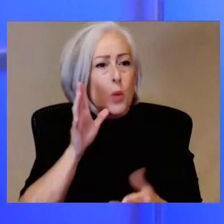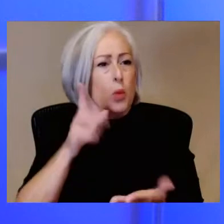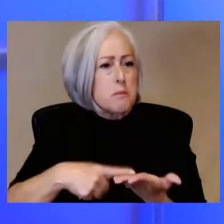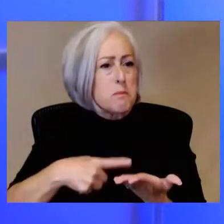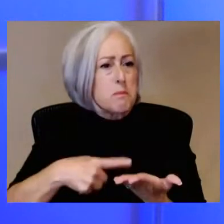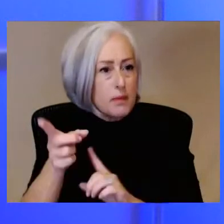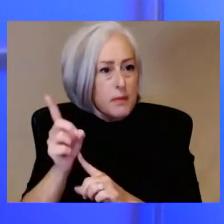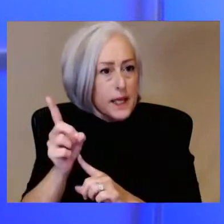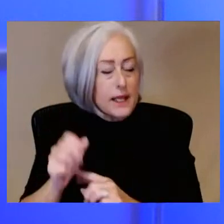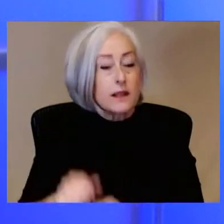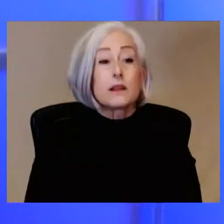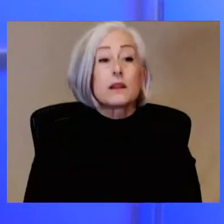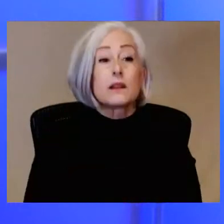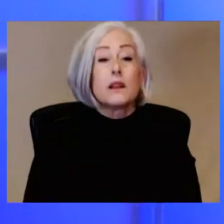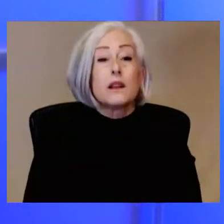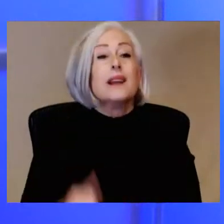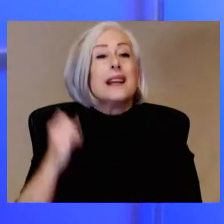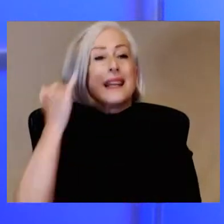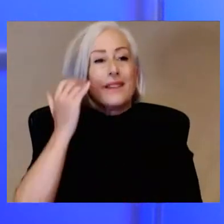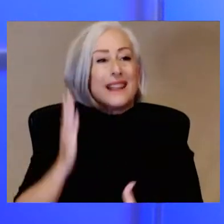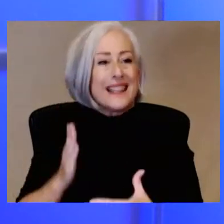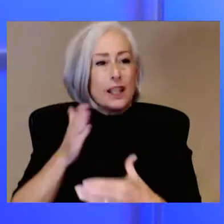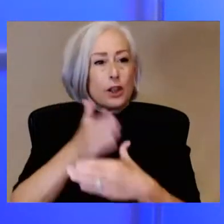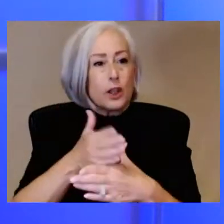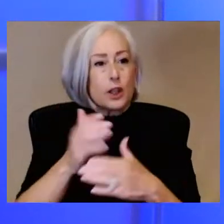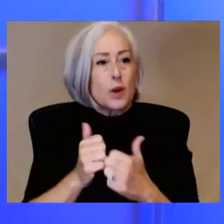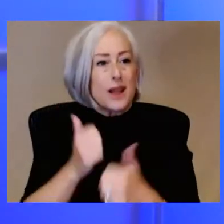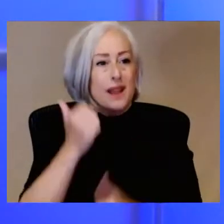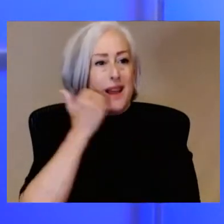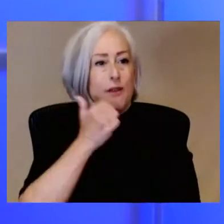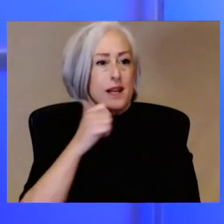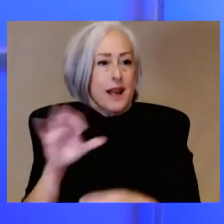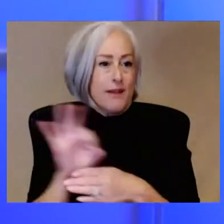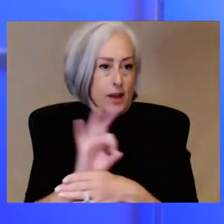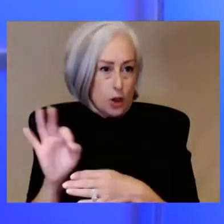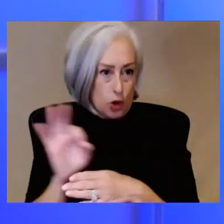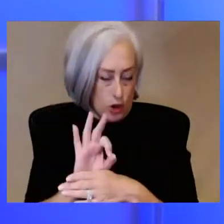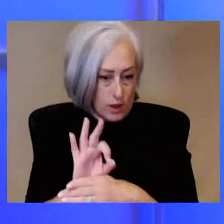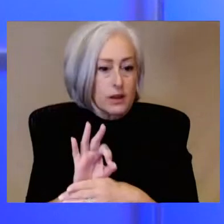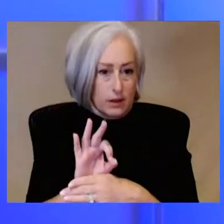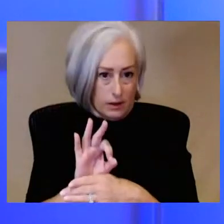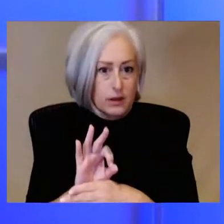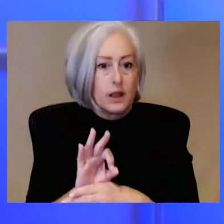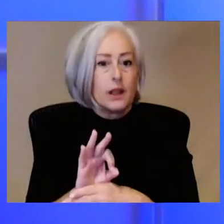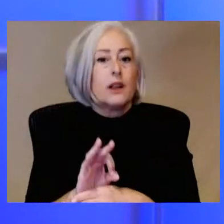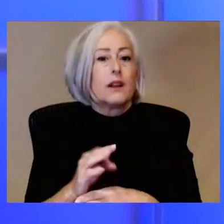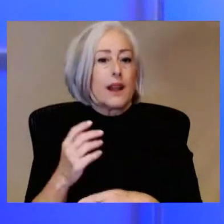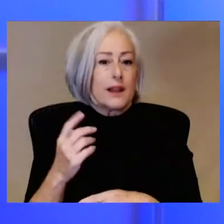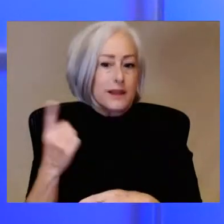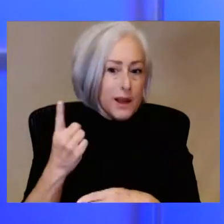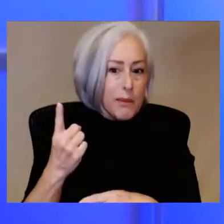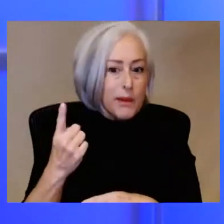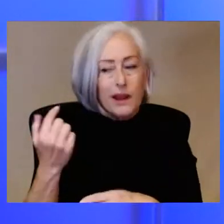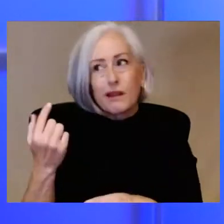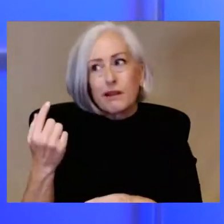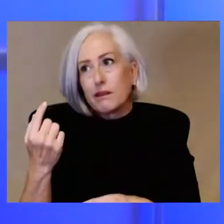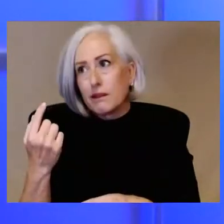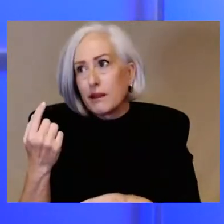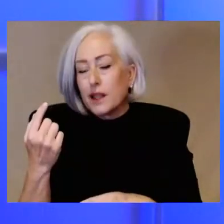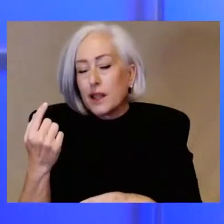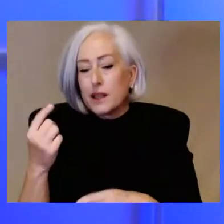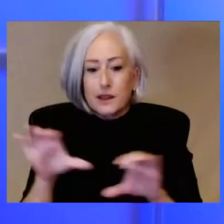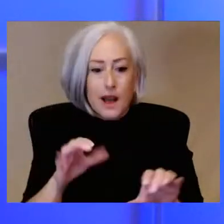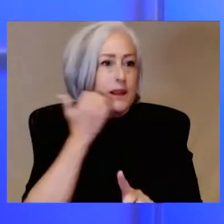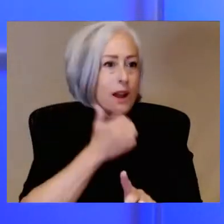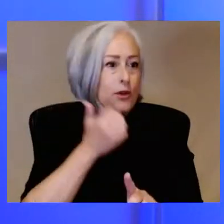to interfere with daily function, when it starts to really get in the way of the things that somebody usually does, that's when we start to get